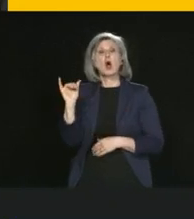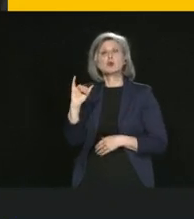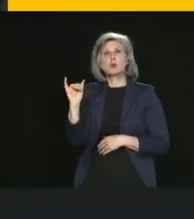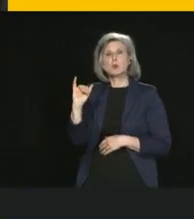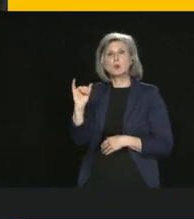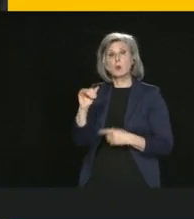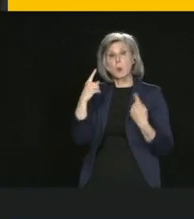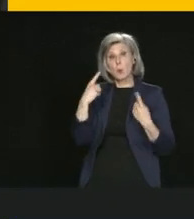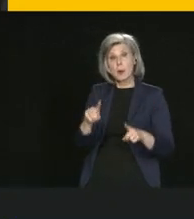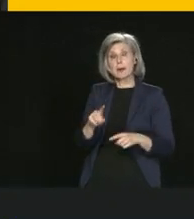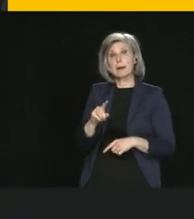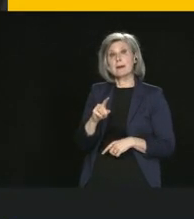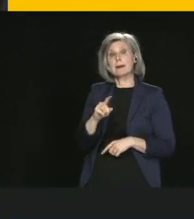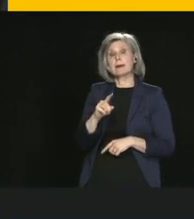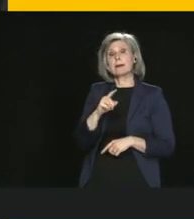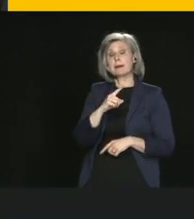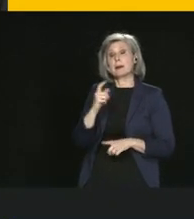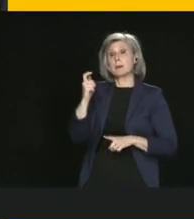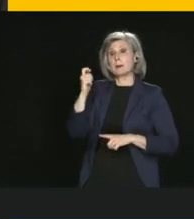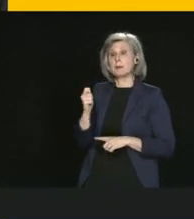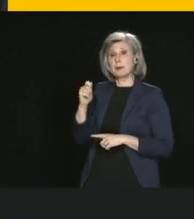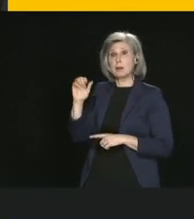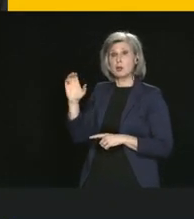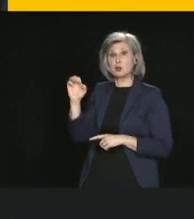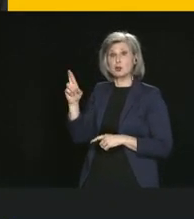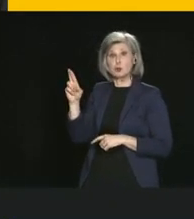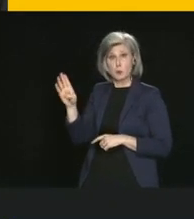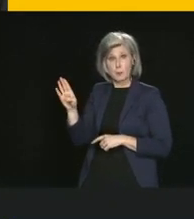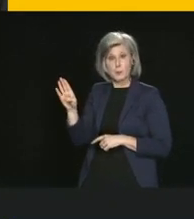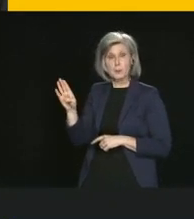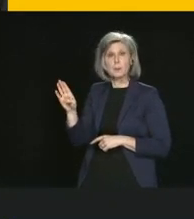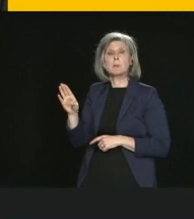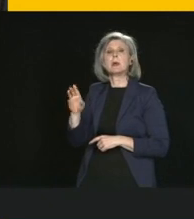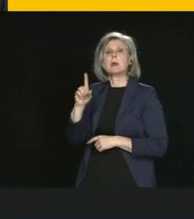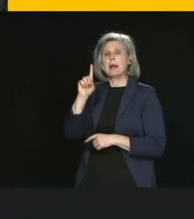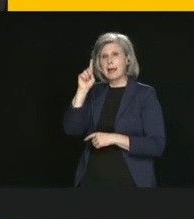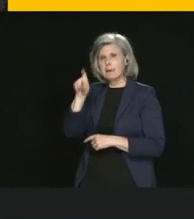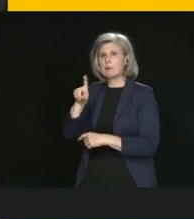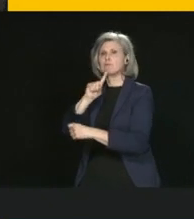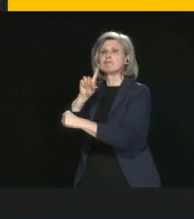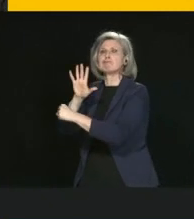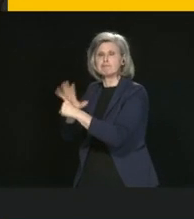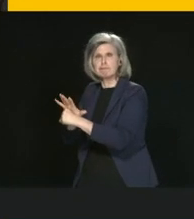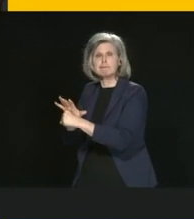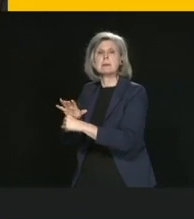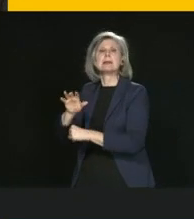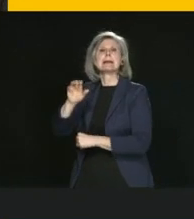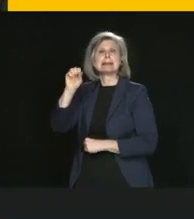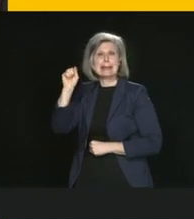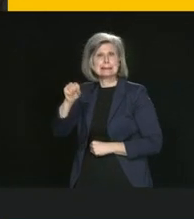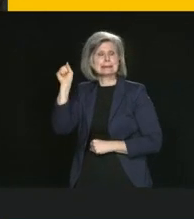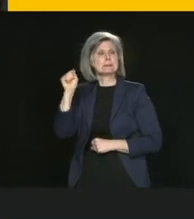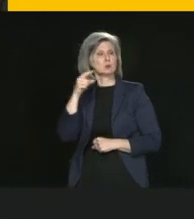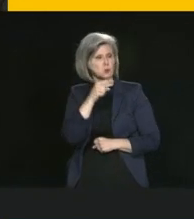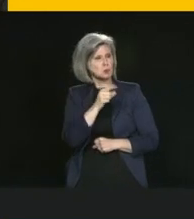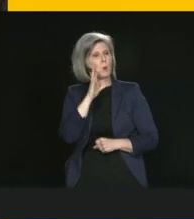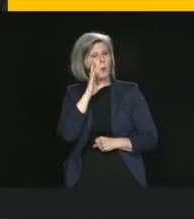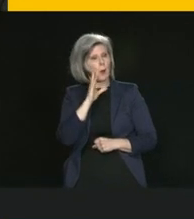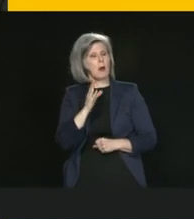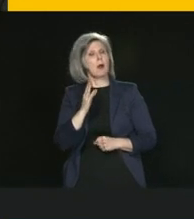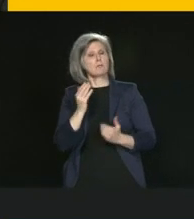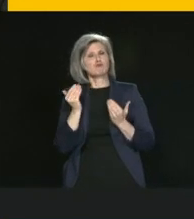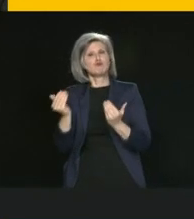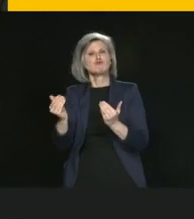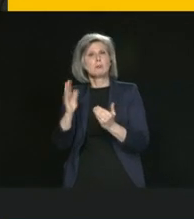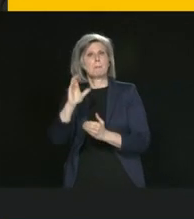includes the fact that a person would accept work when reasonable to do so and safe to do so. Also,